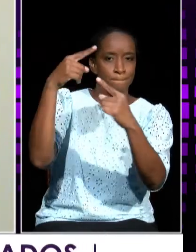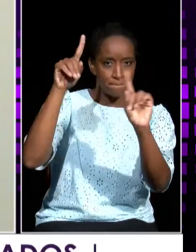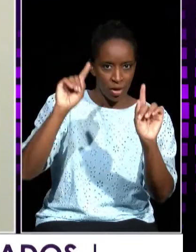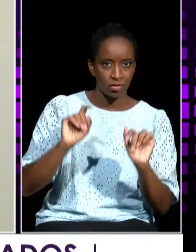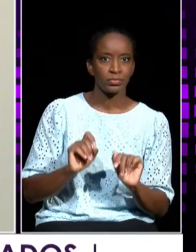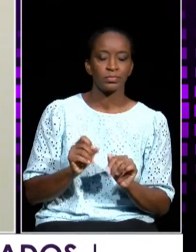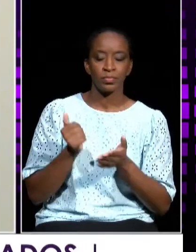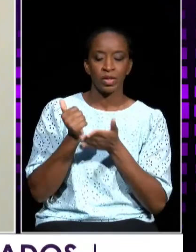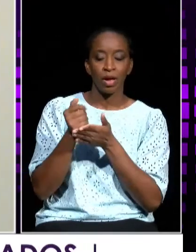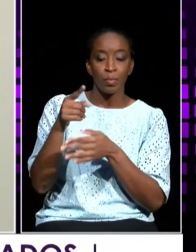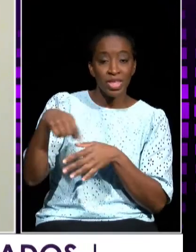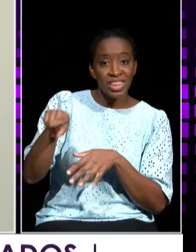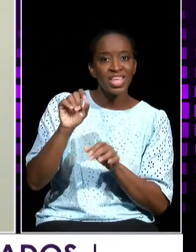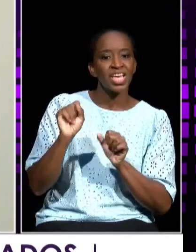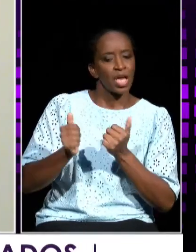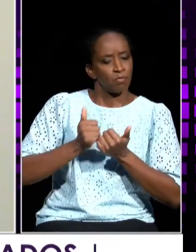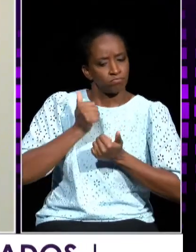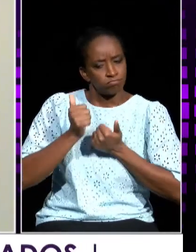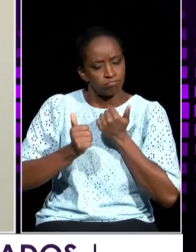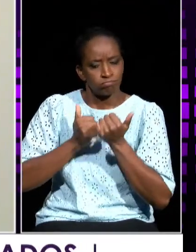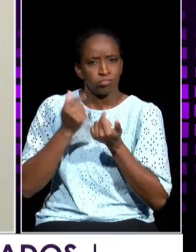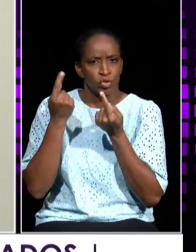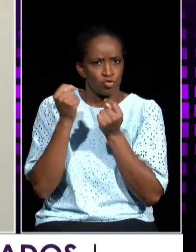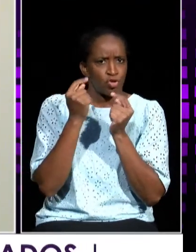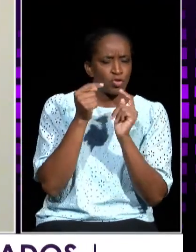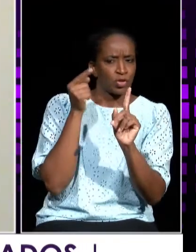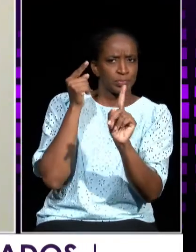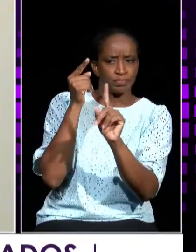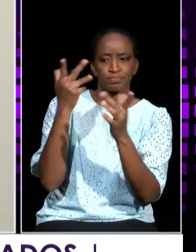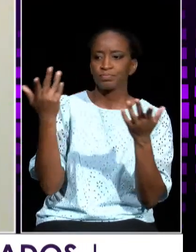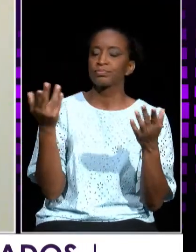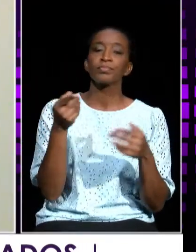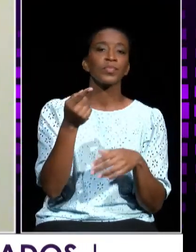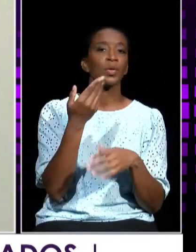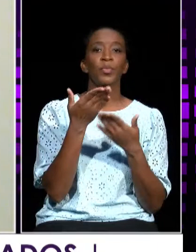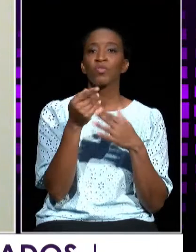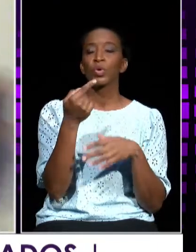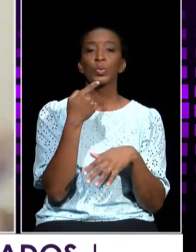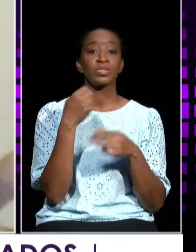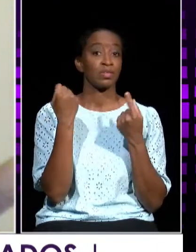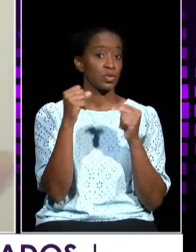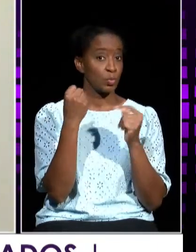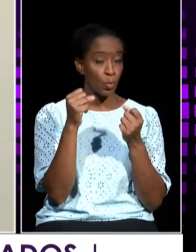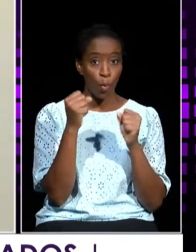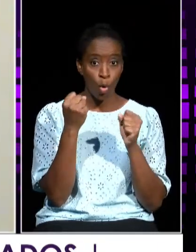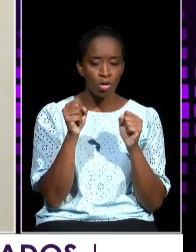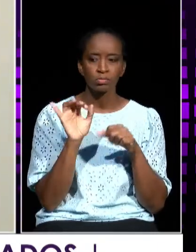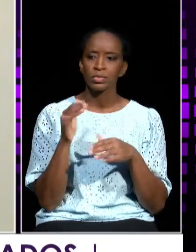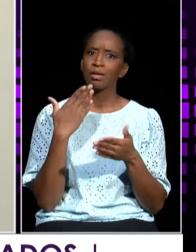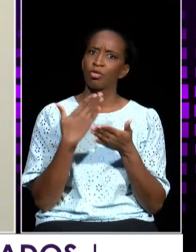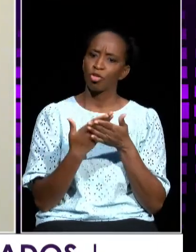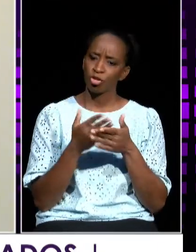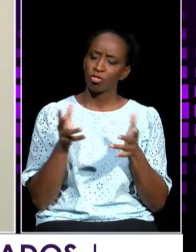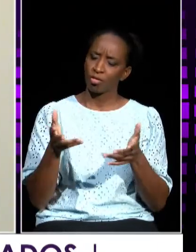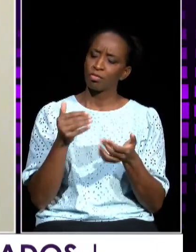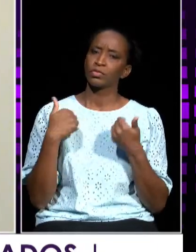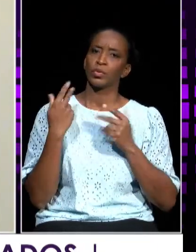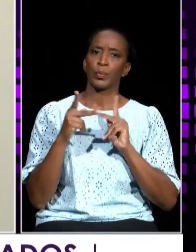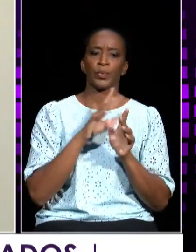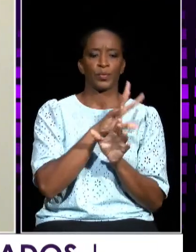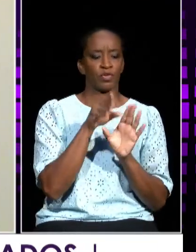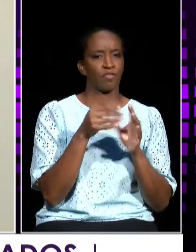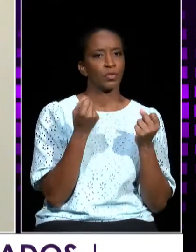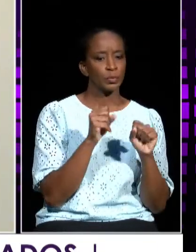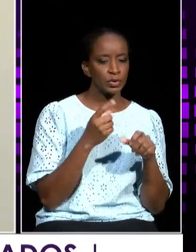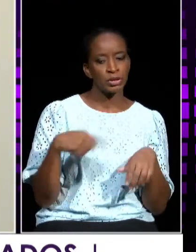mentioned earlier about sports. Sports is a great thing to get young people involving, but we get to move them away from the online